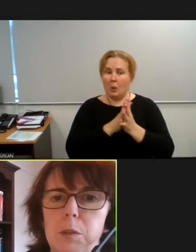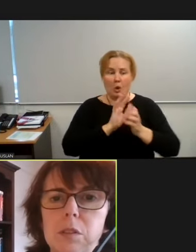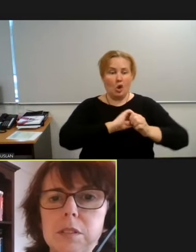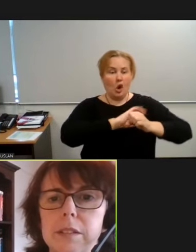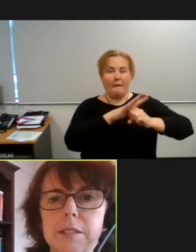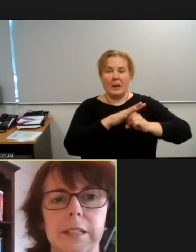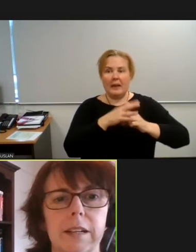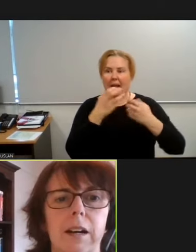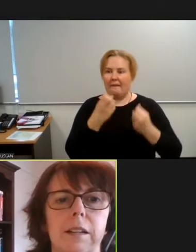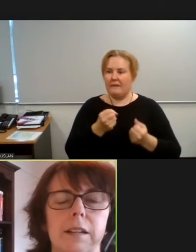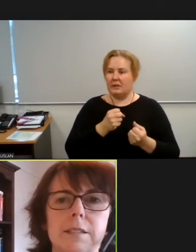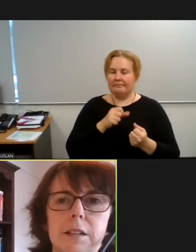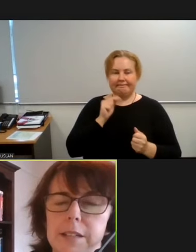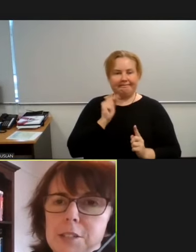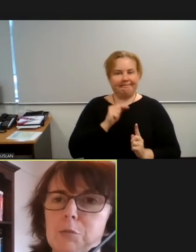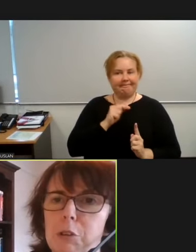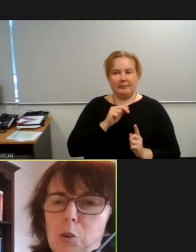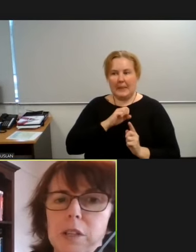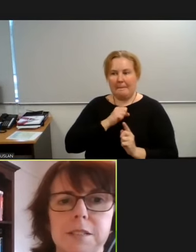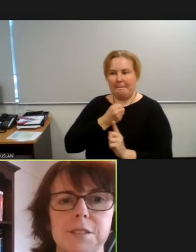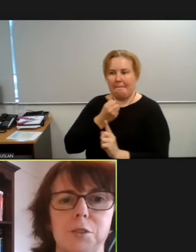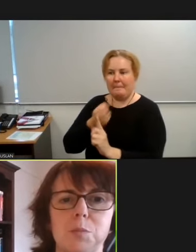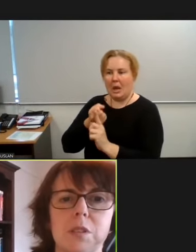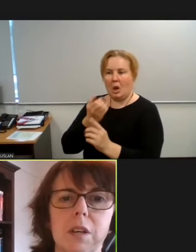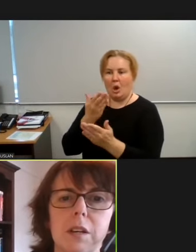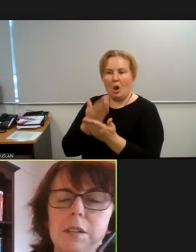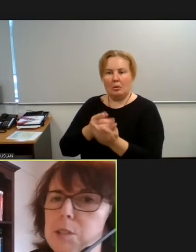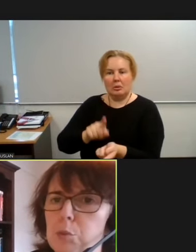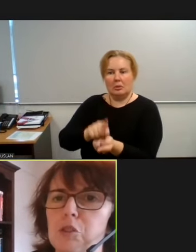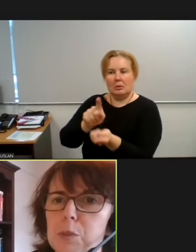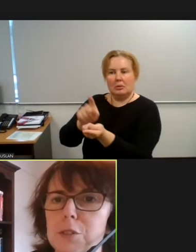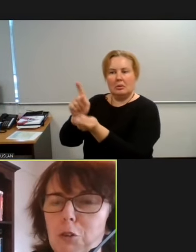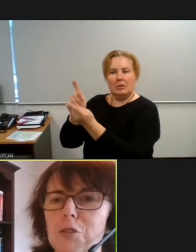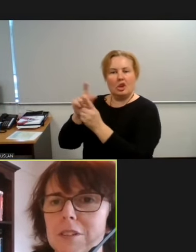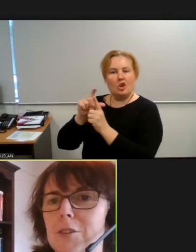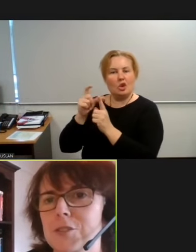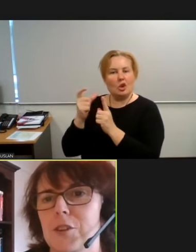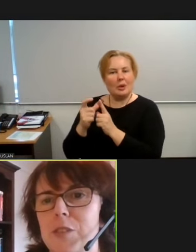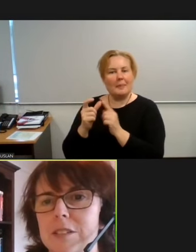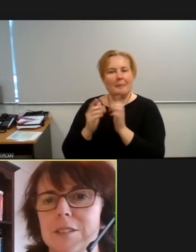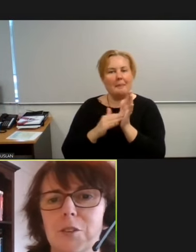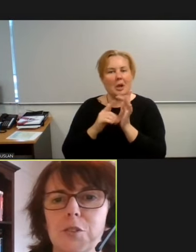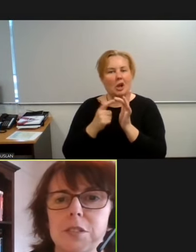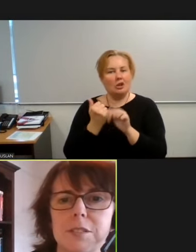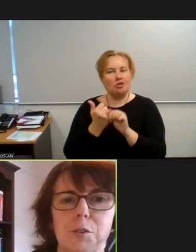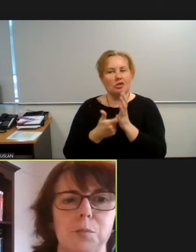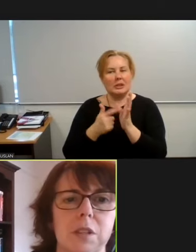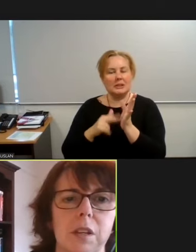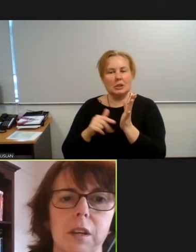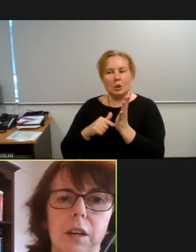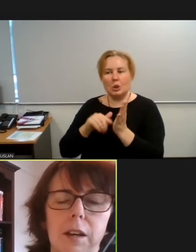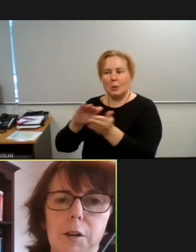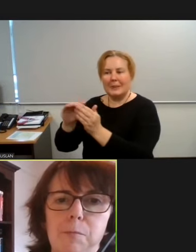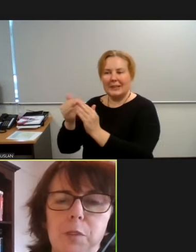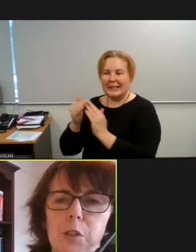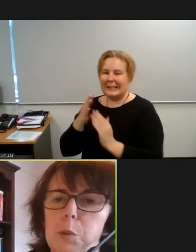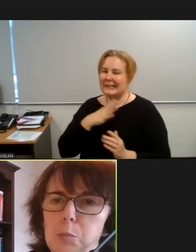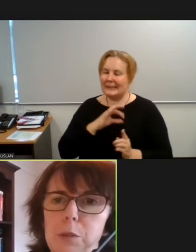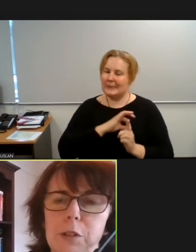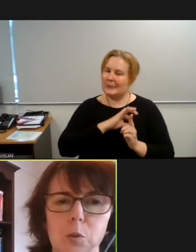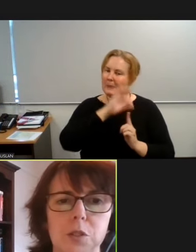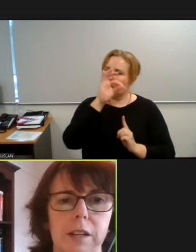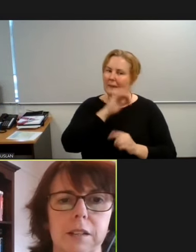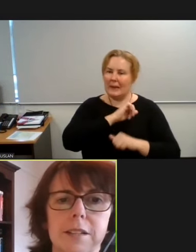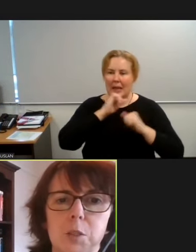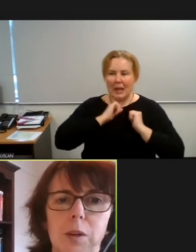diverse communities, I think, highlights our data and recording systems need improvement across services and across systems. You know, we